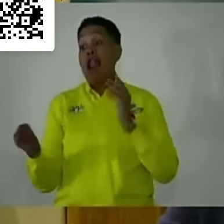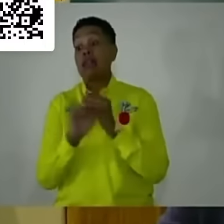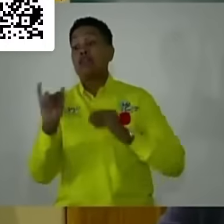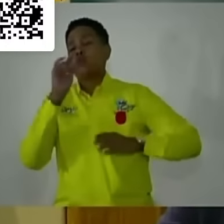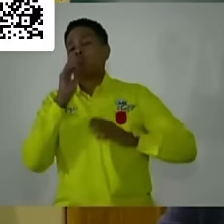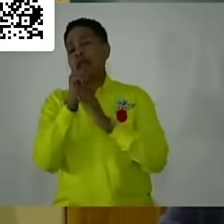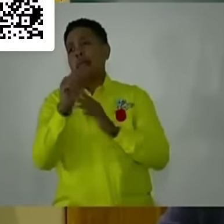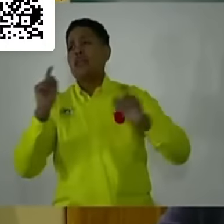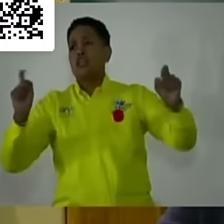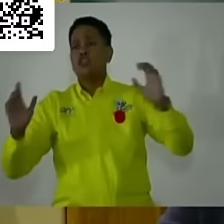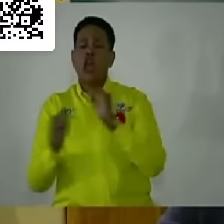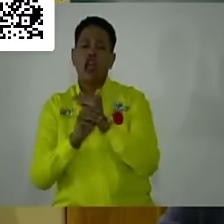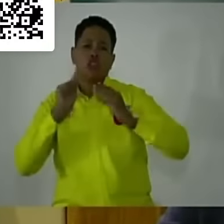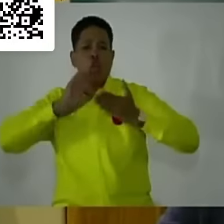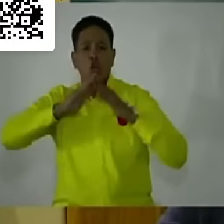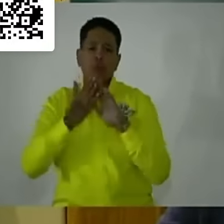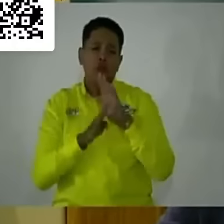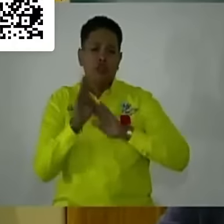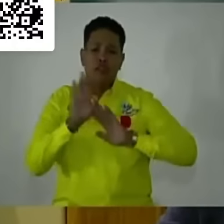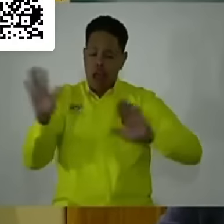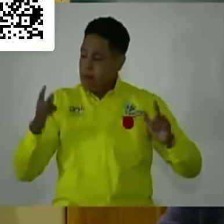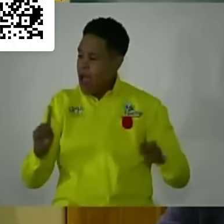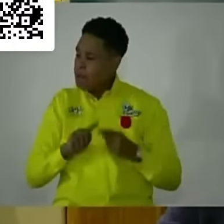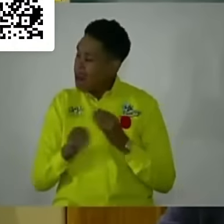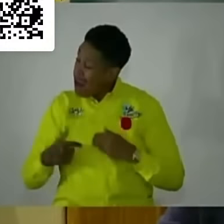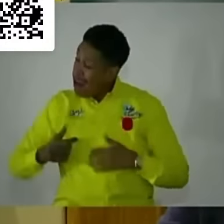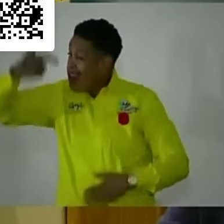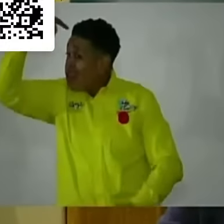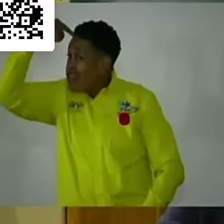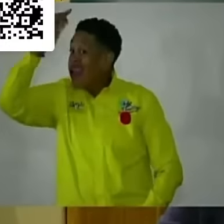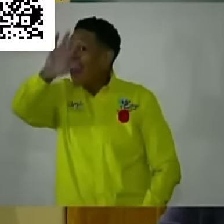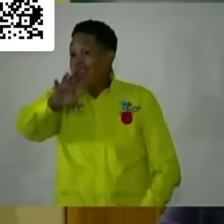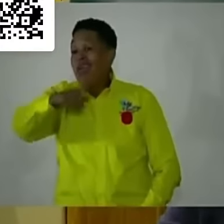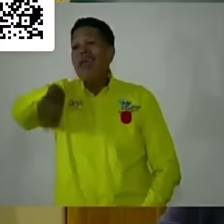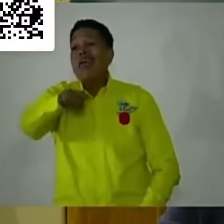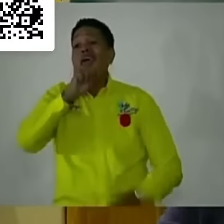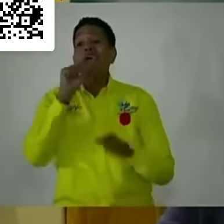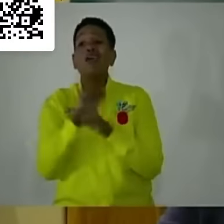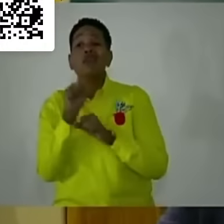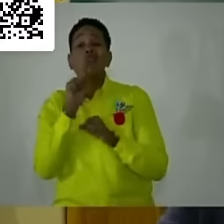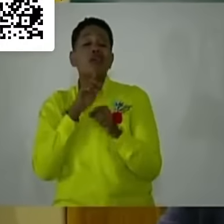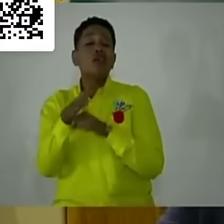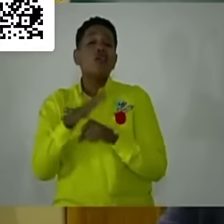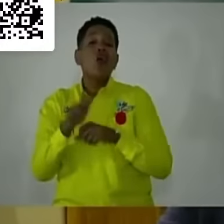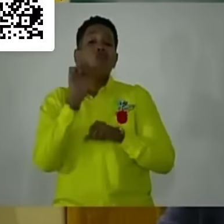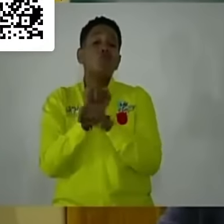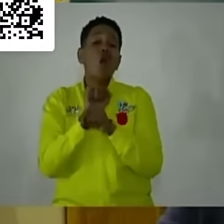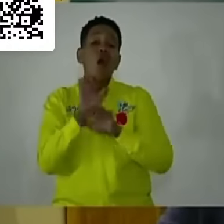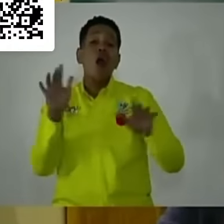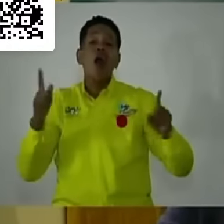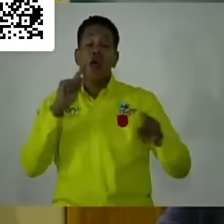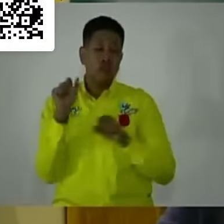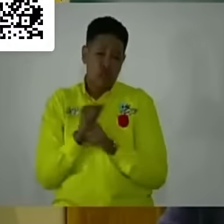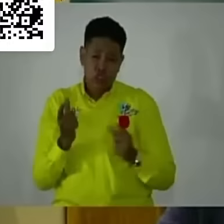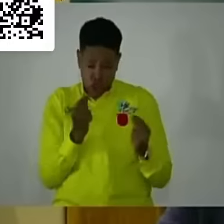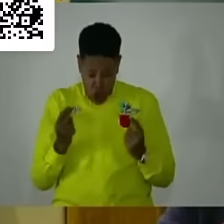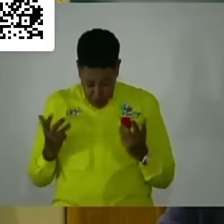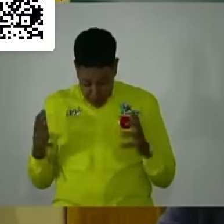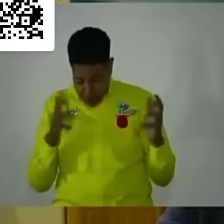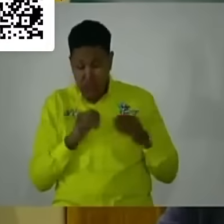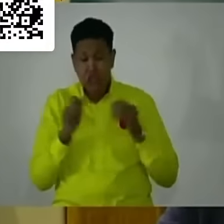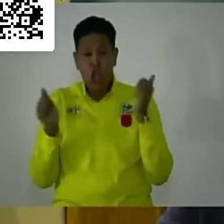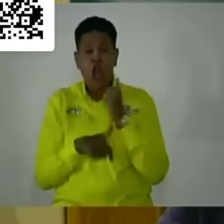the charge on community development. But I think there is enough work that has been done